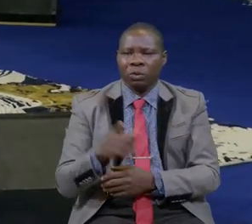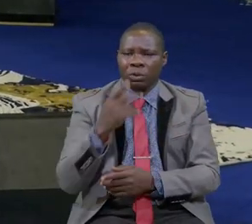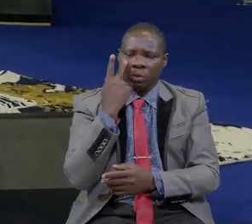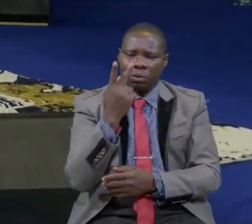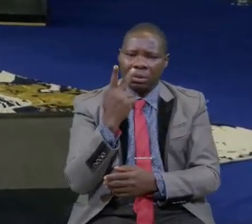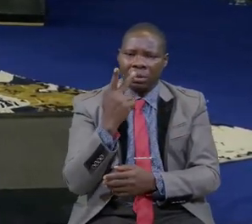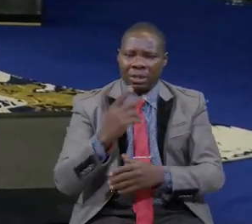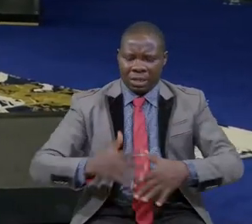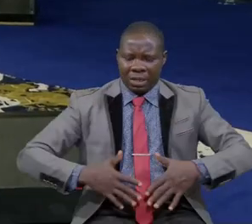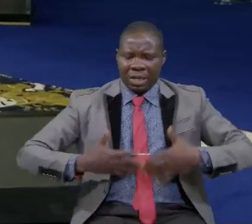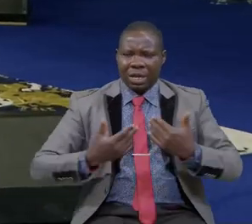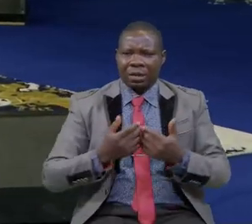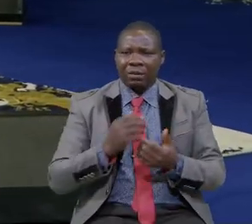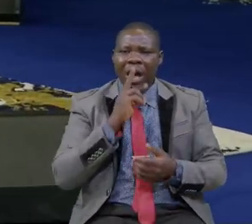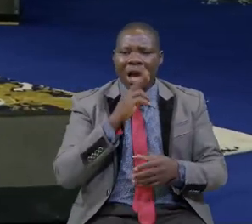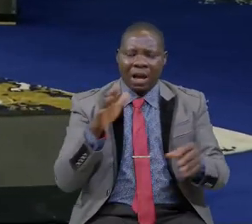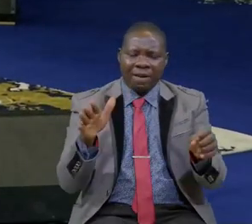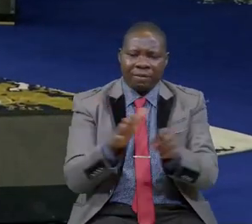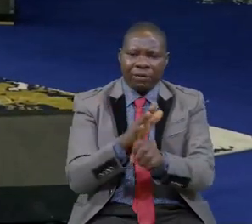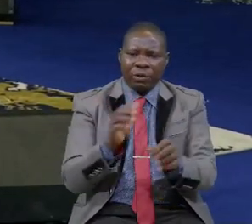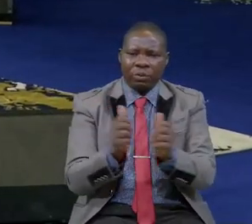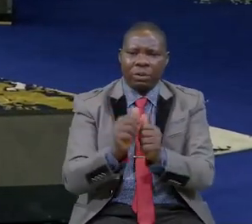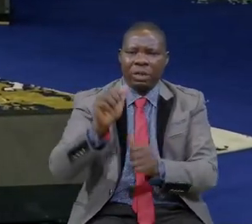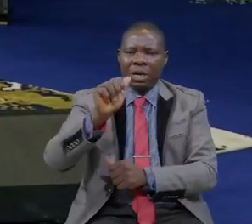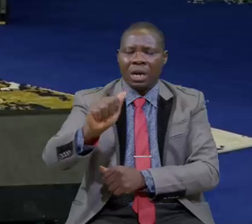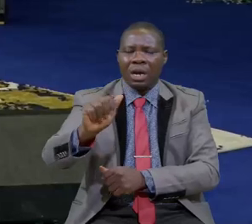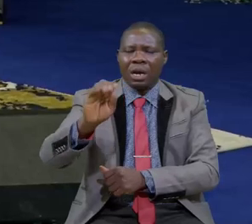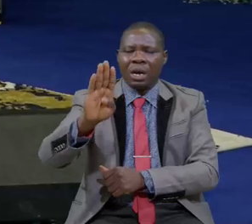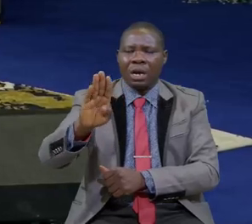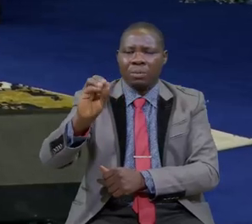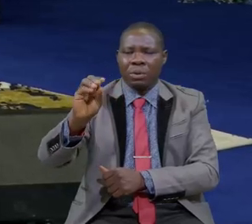filled with abominable acts,